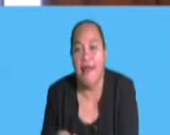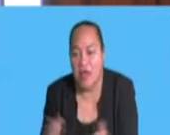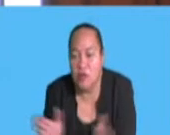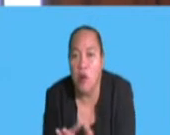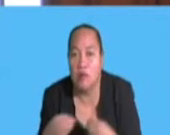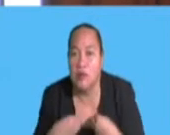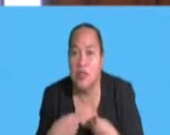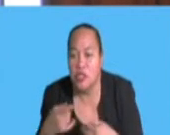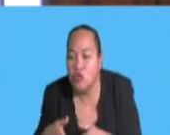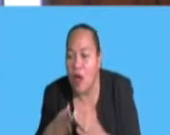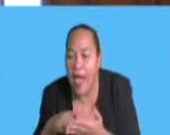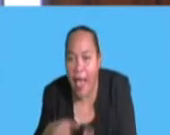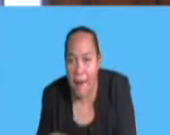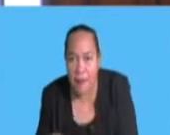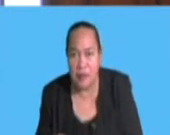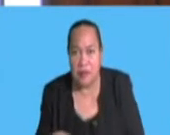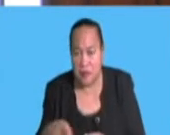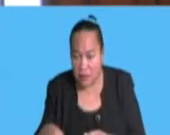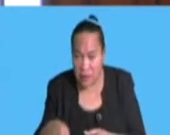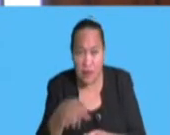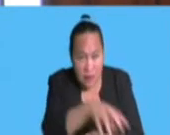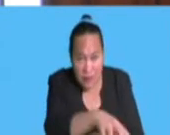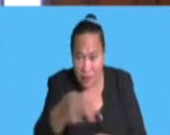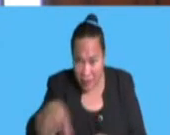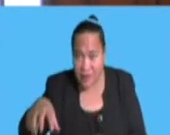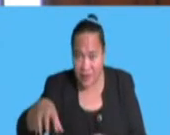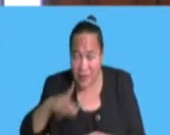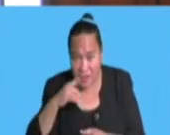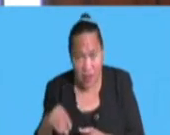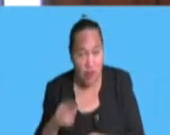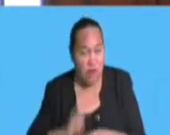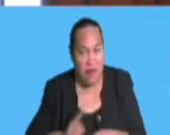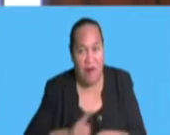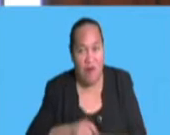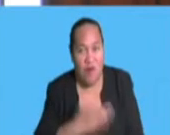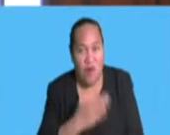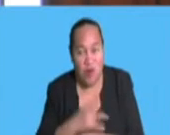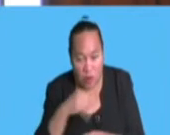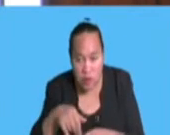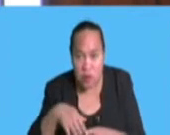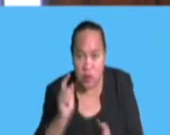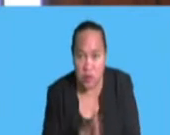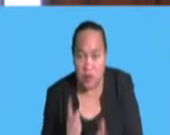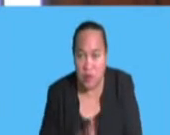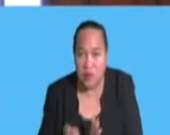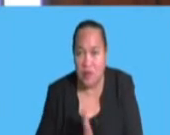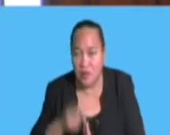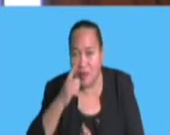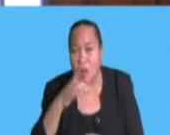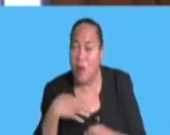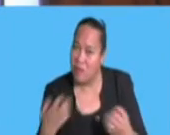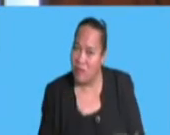duplicated resources. They would be generally compensated based on productivity. We have more than an adequate supply of labor, Mr.